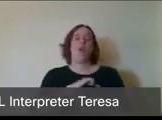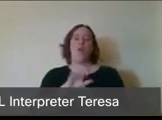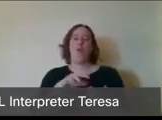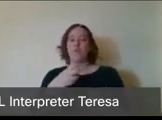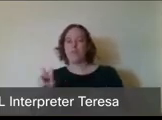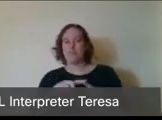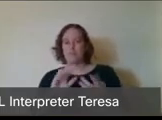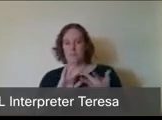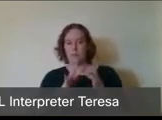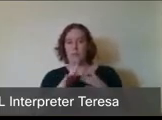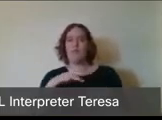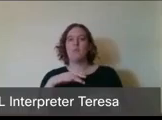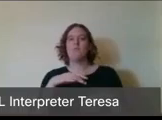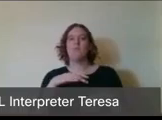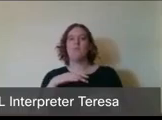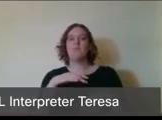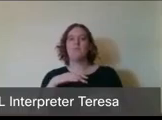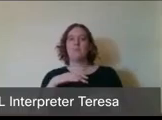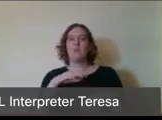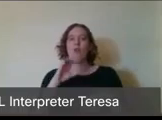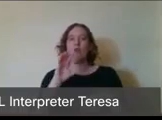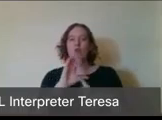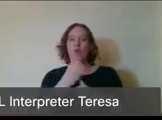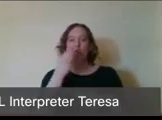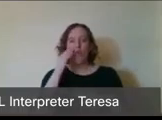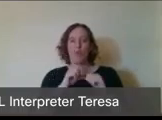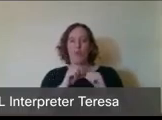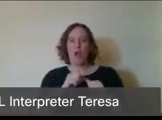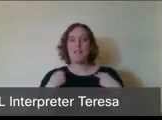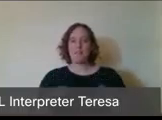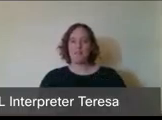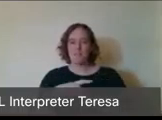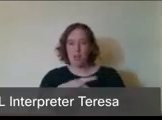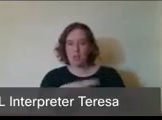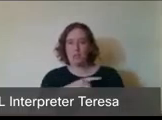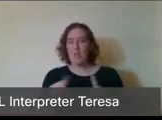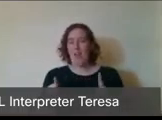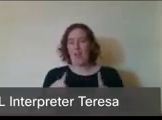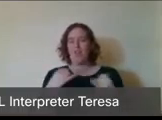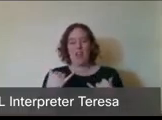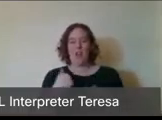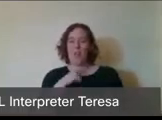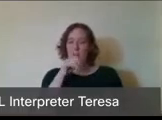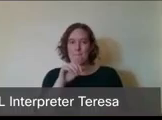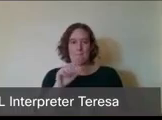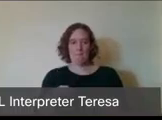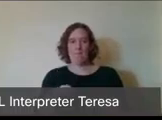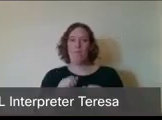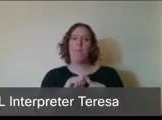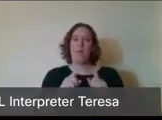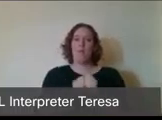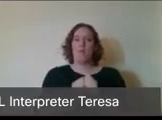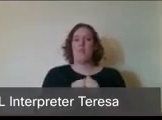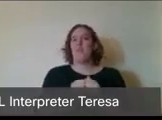for constant human touch. My individual contributions would not have been possible without the support from my supervisor and